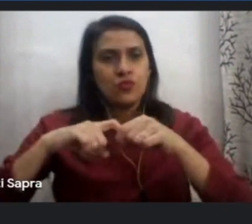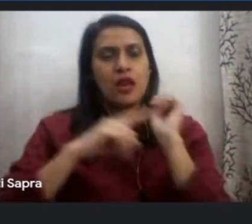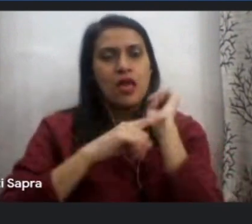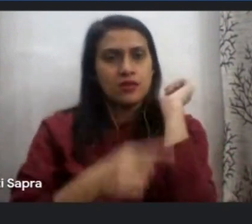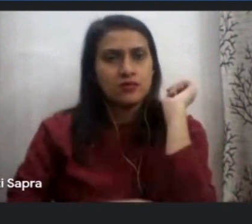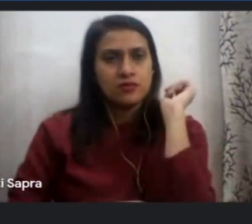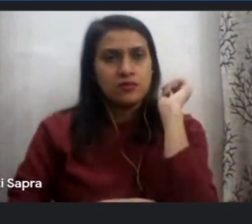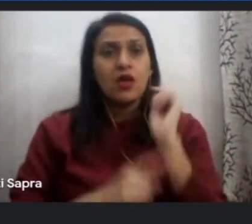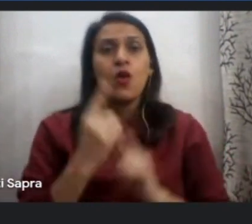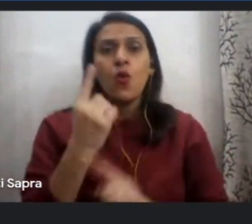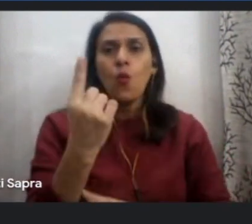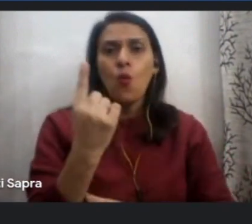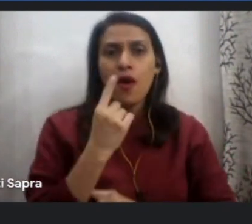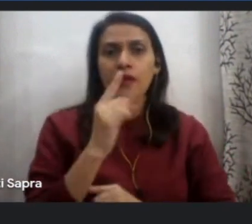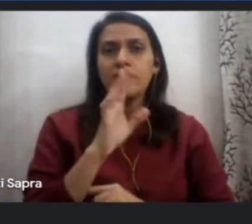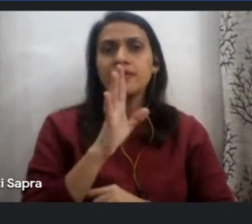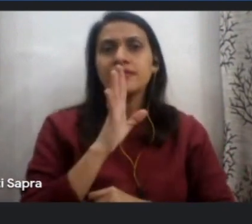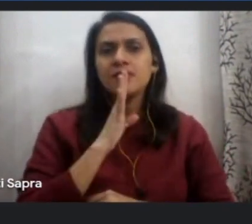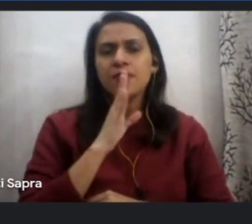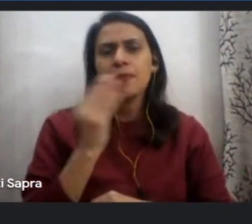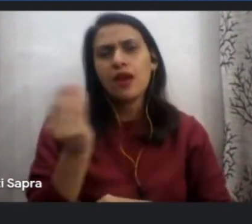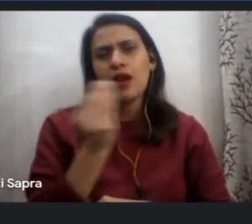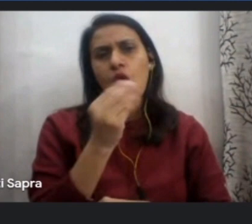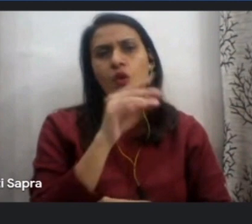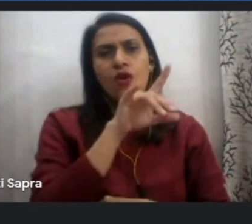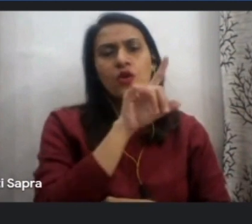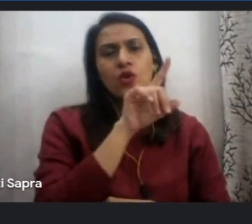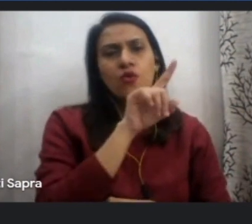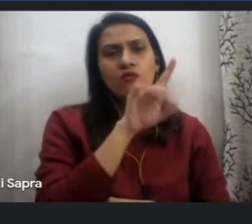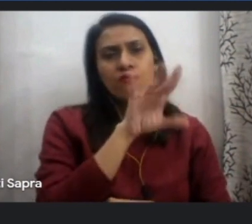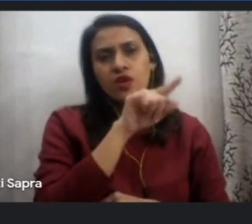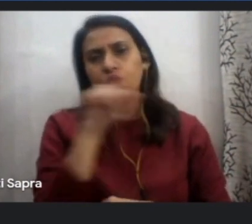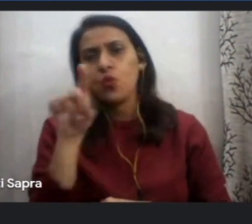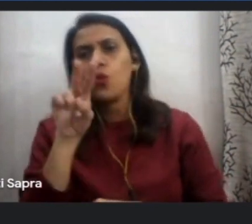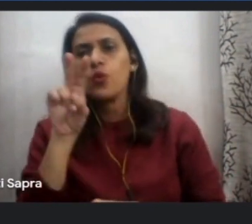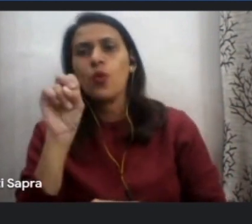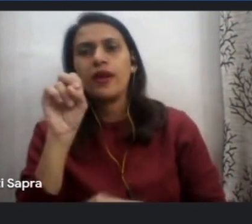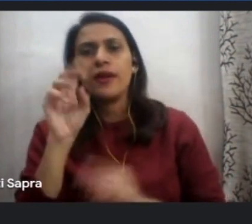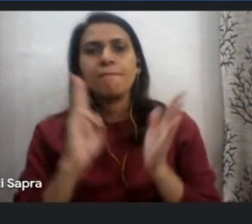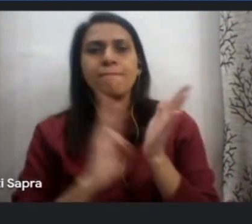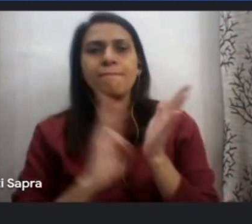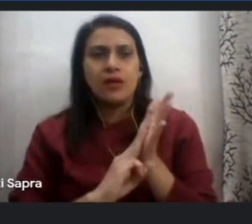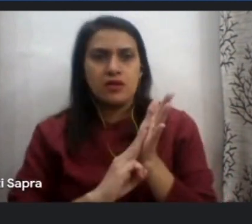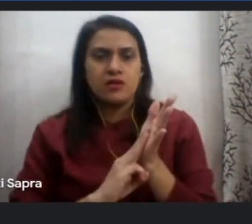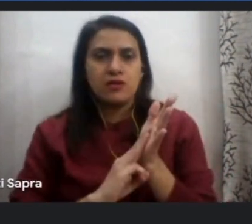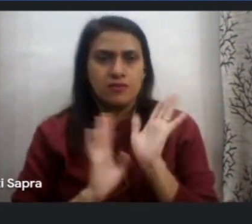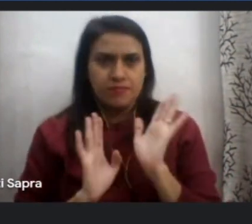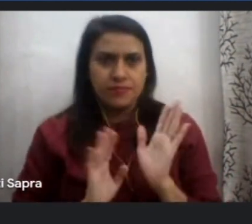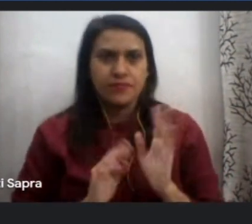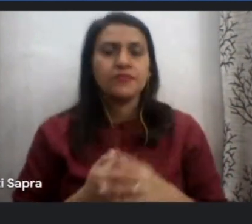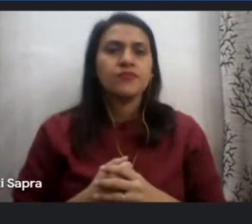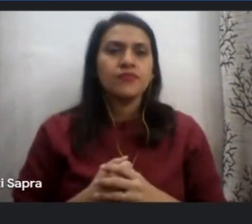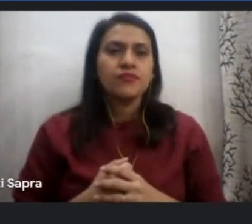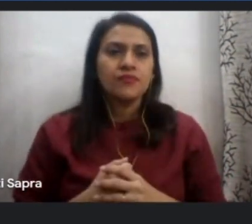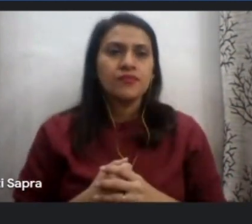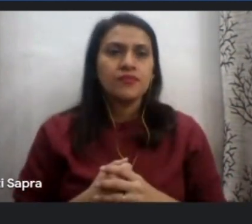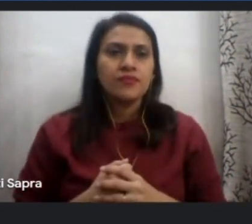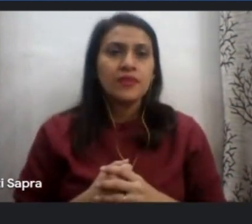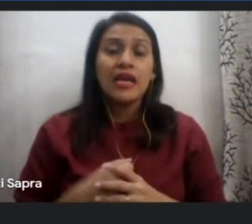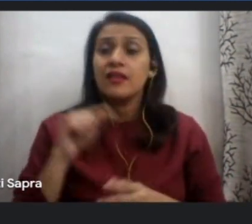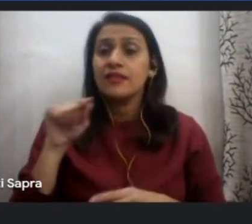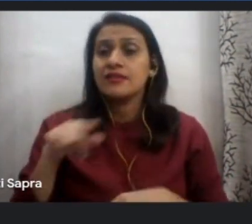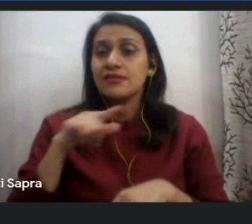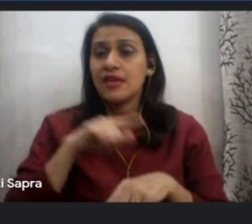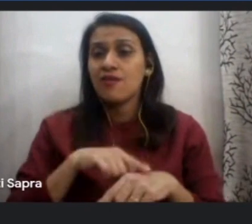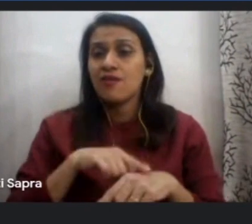speaker will get about 15 to 20 minutes time to talk. And I will be keeping time. This is for the speakers.